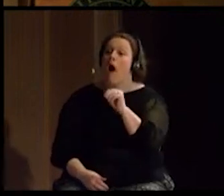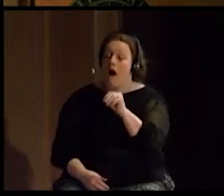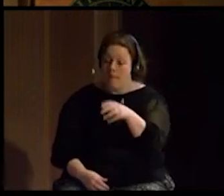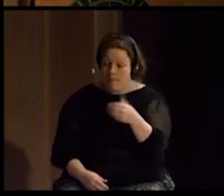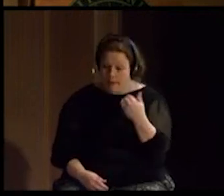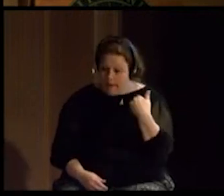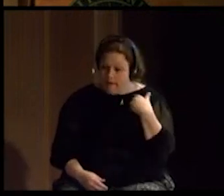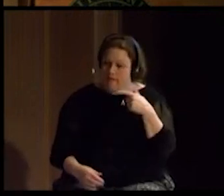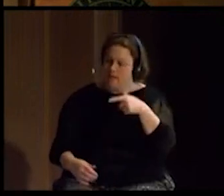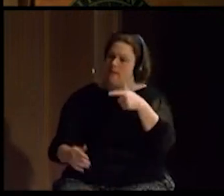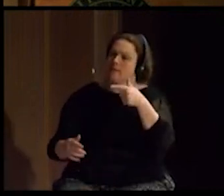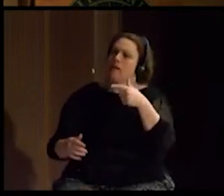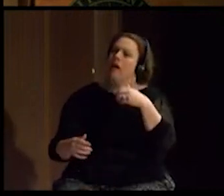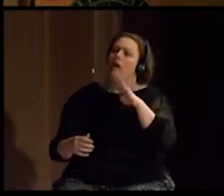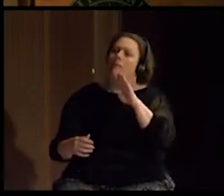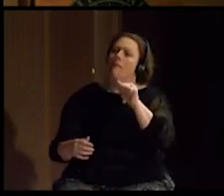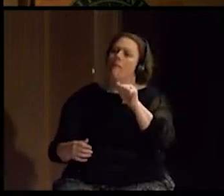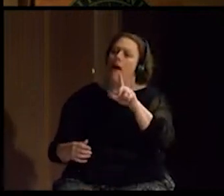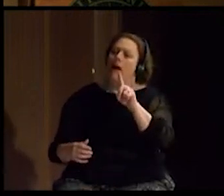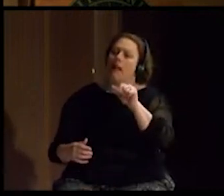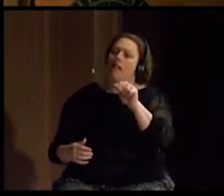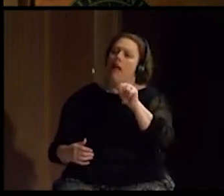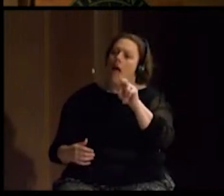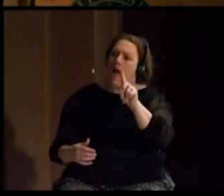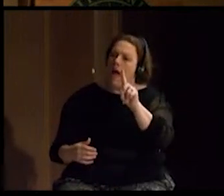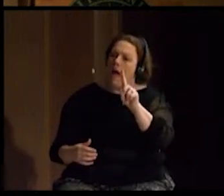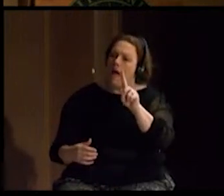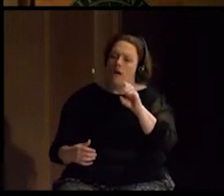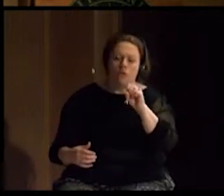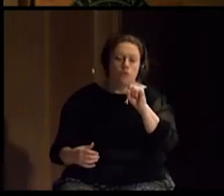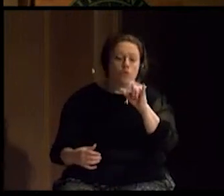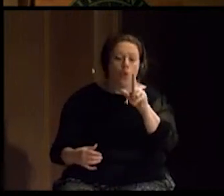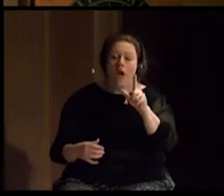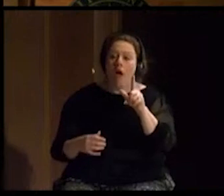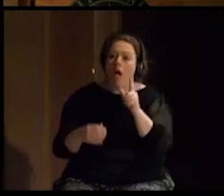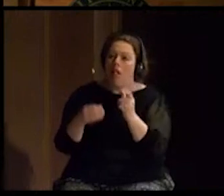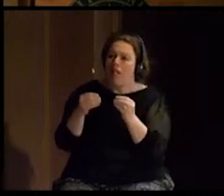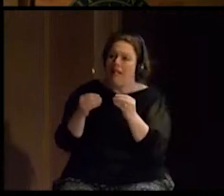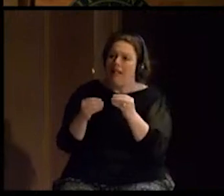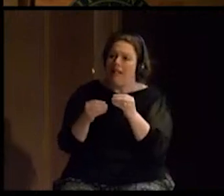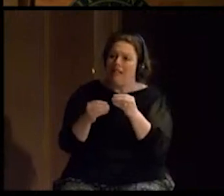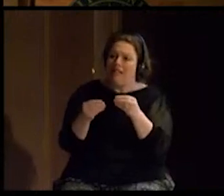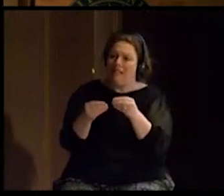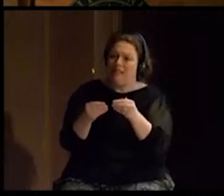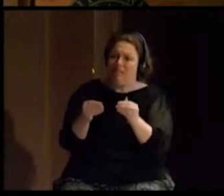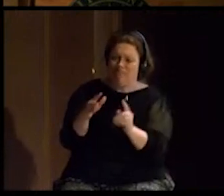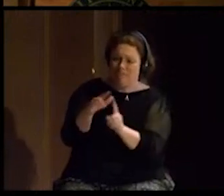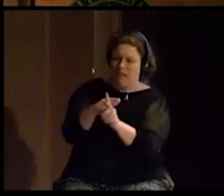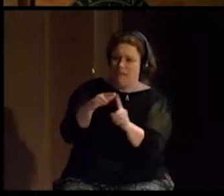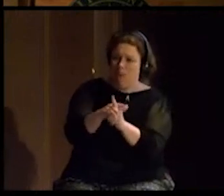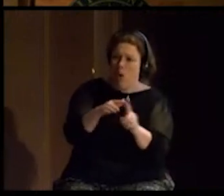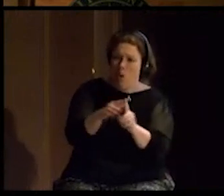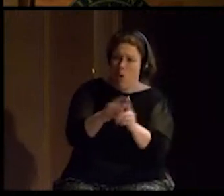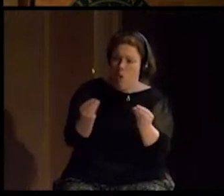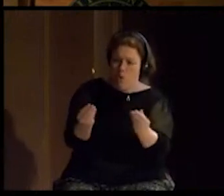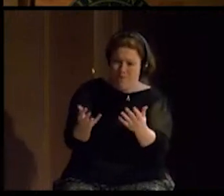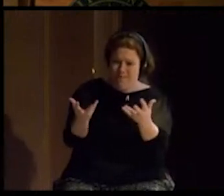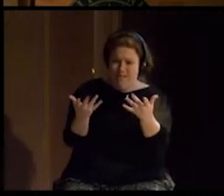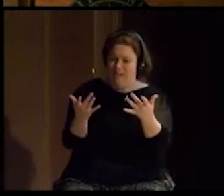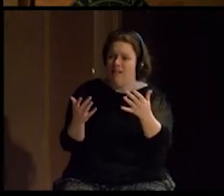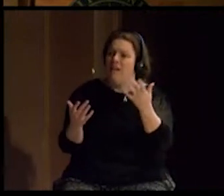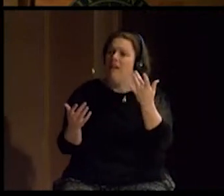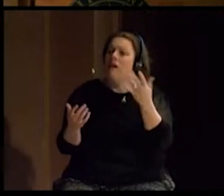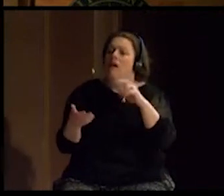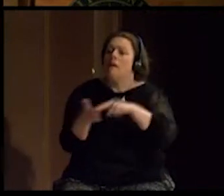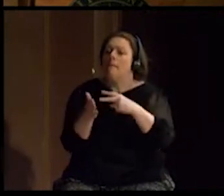of a lot of badlands, exposed soils where nothing grows anymore. The soils are moving, seeds can't properly germinate, and